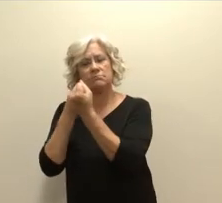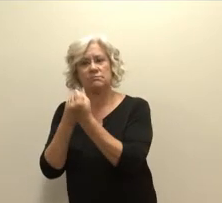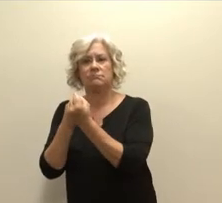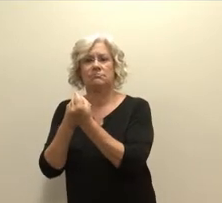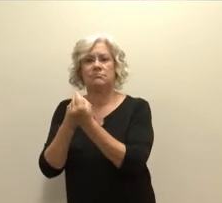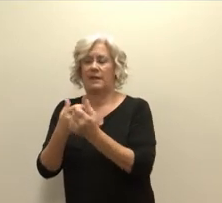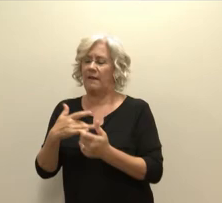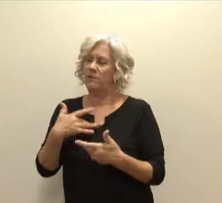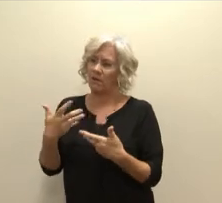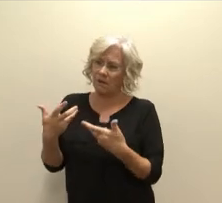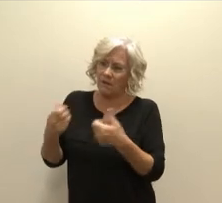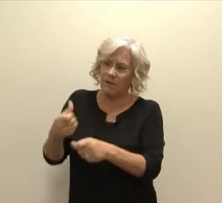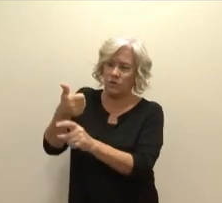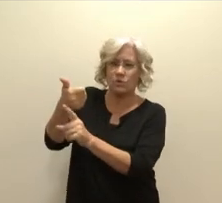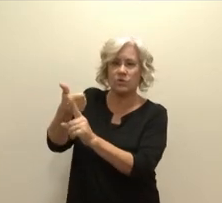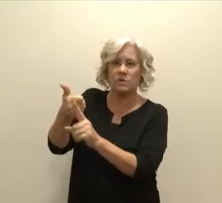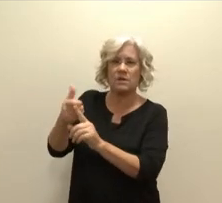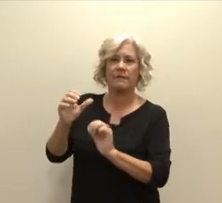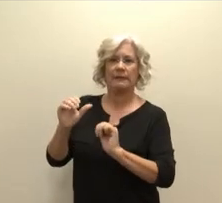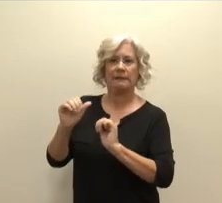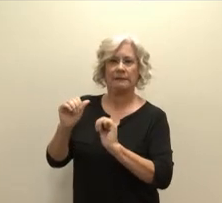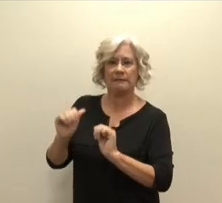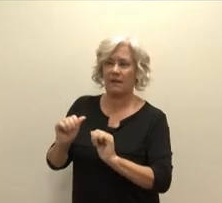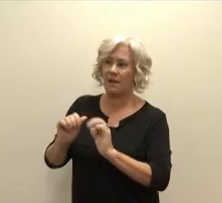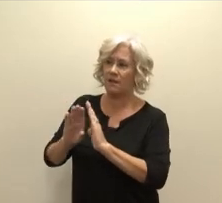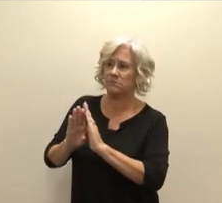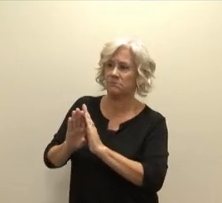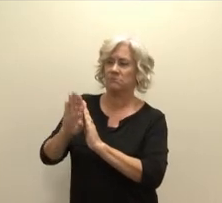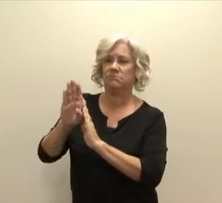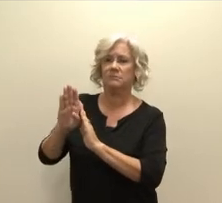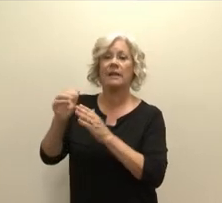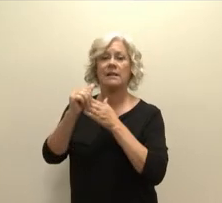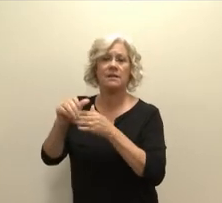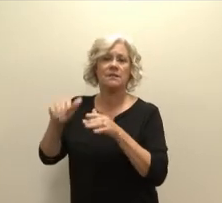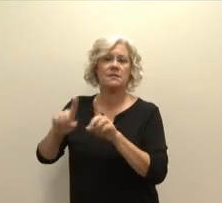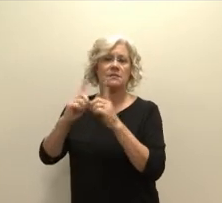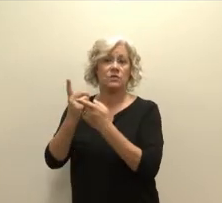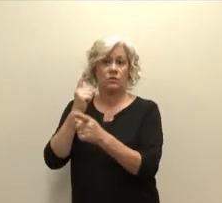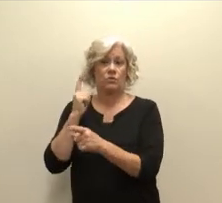every confidence that she's going to be able to lead this district in the right direction.